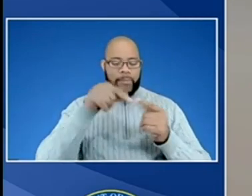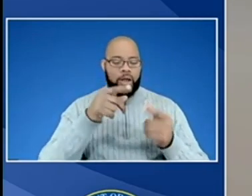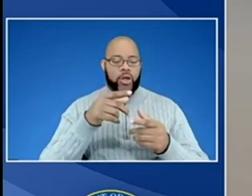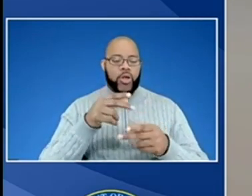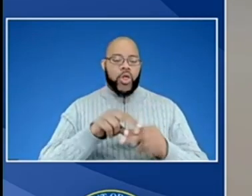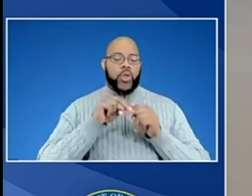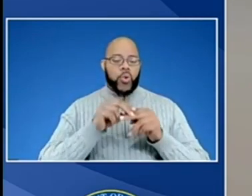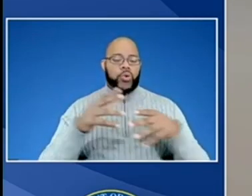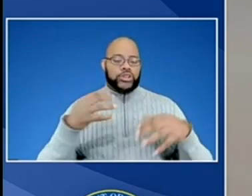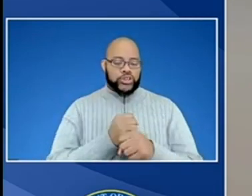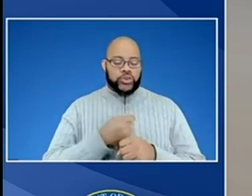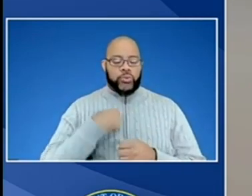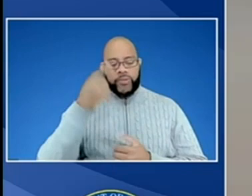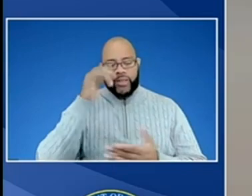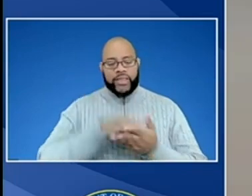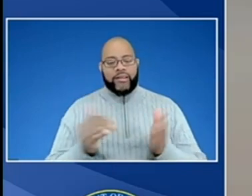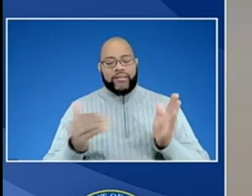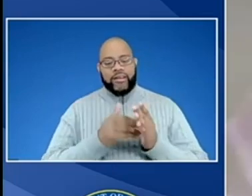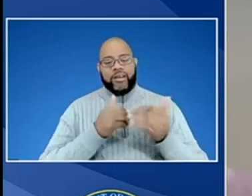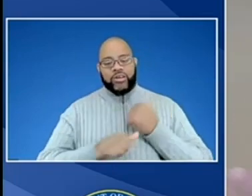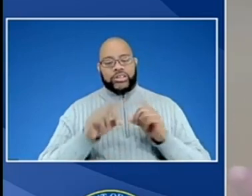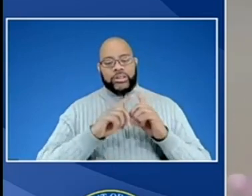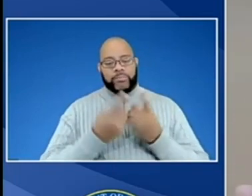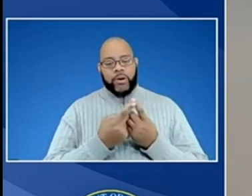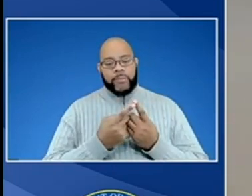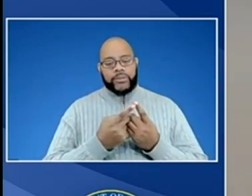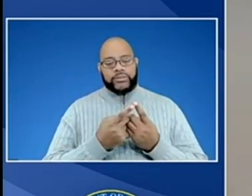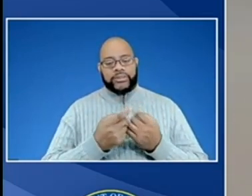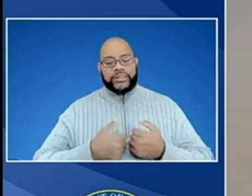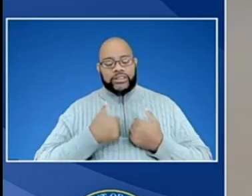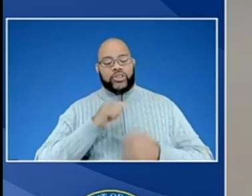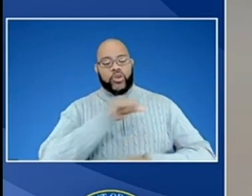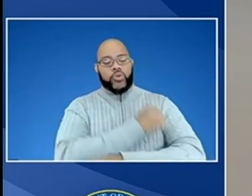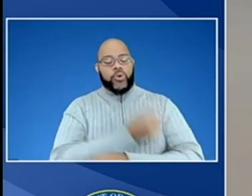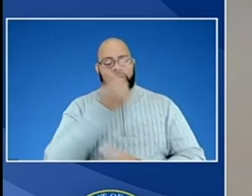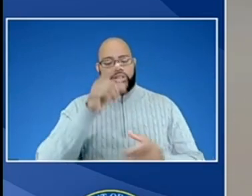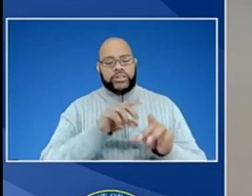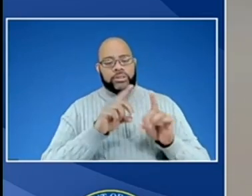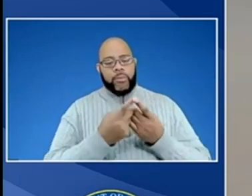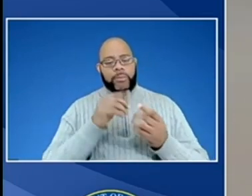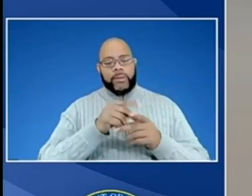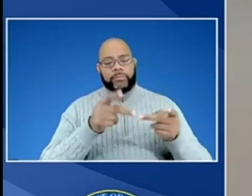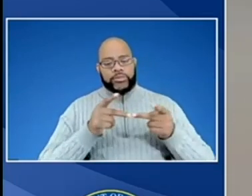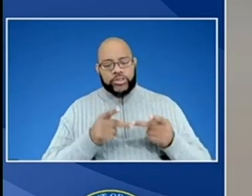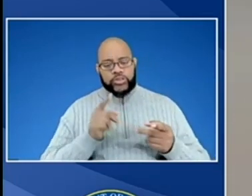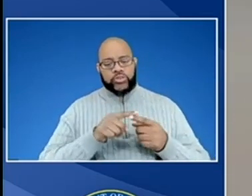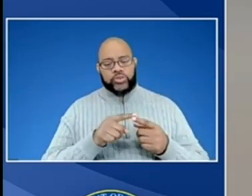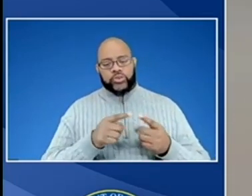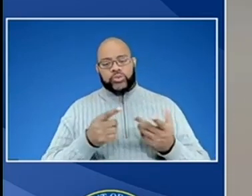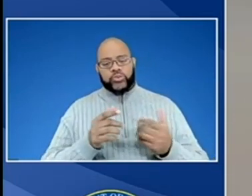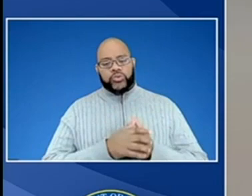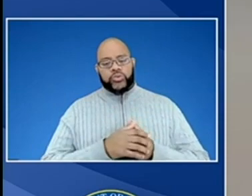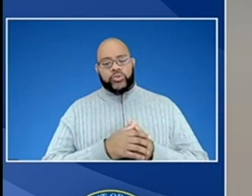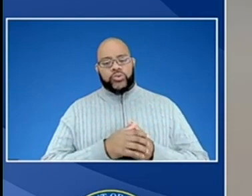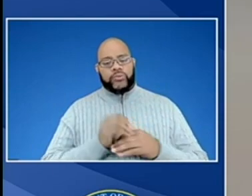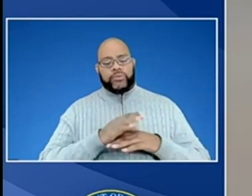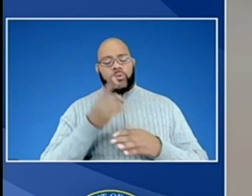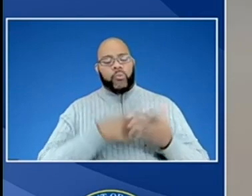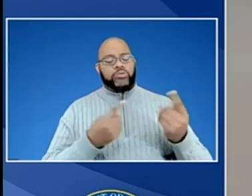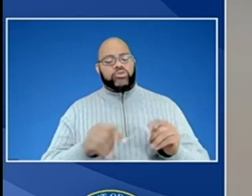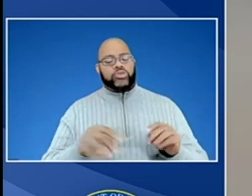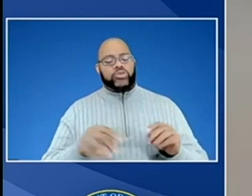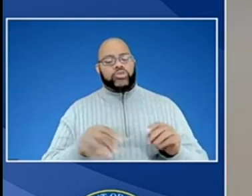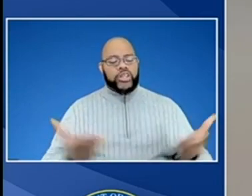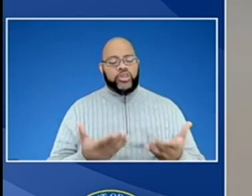consolidation. So we think, again, under the department's existing authorities, we think the department's in a position to effectuate a lot of what they're trying to do